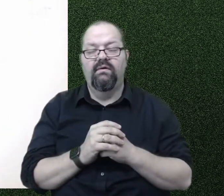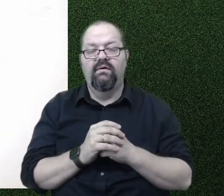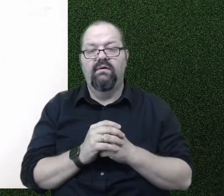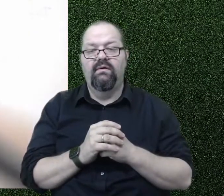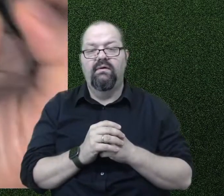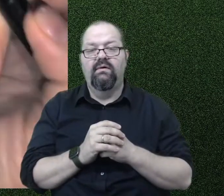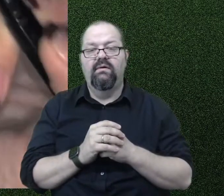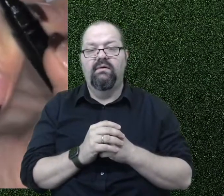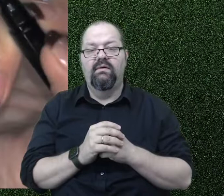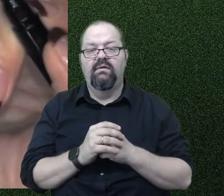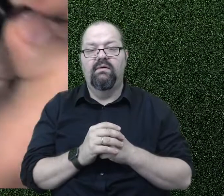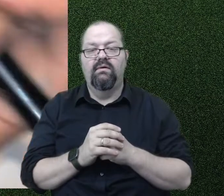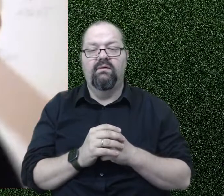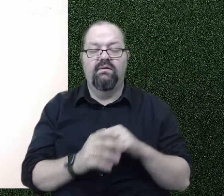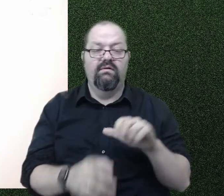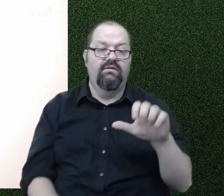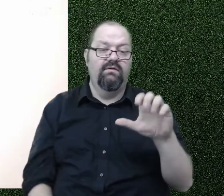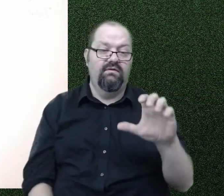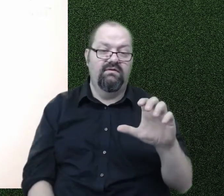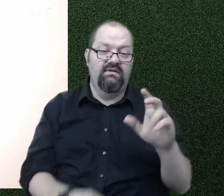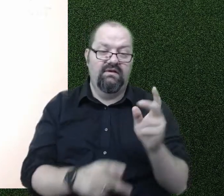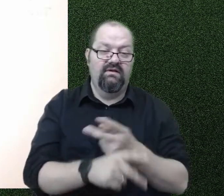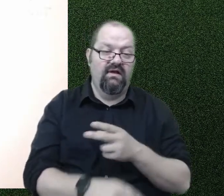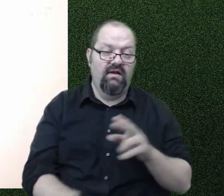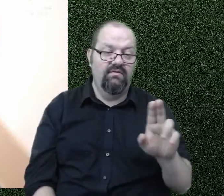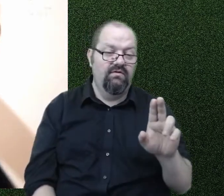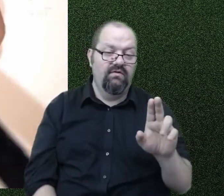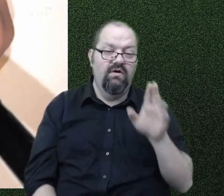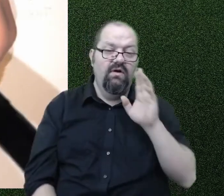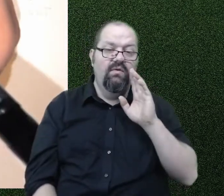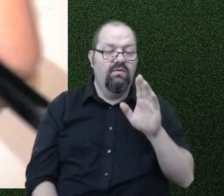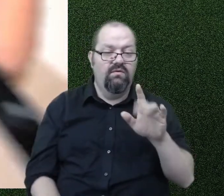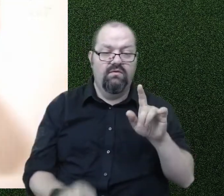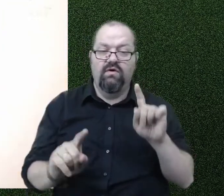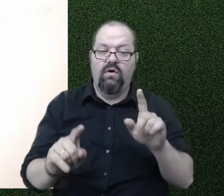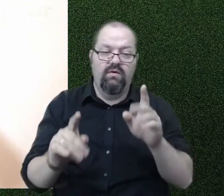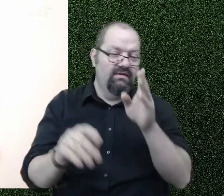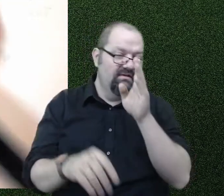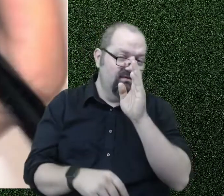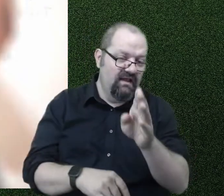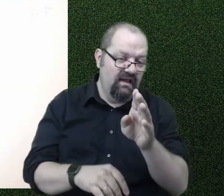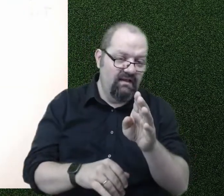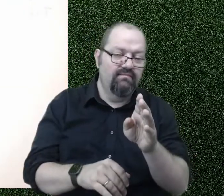C times U points in the same direction as U.